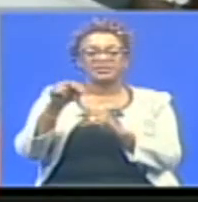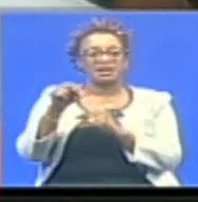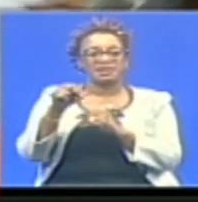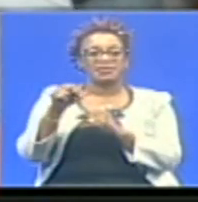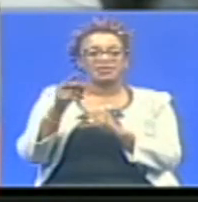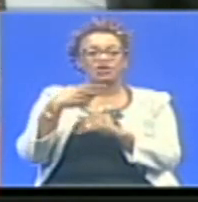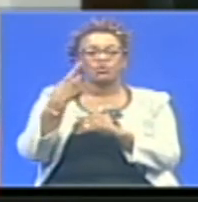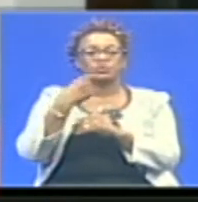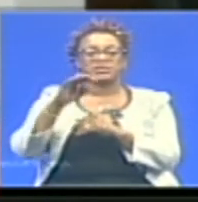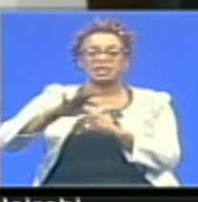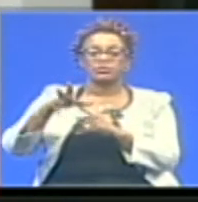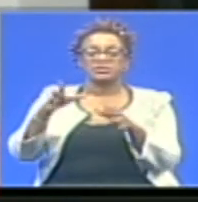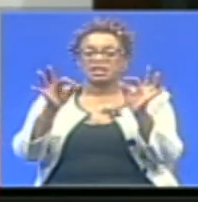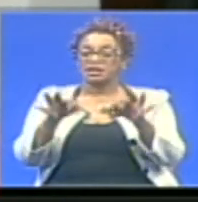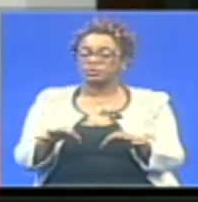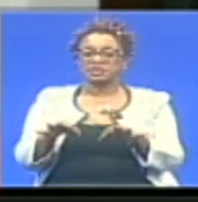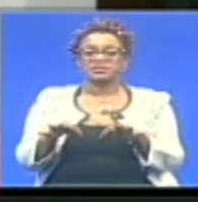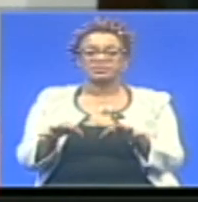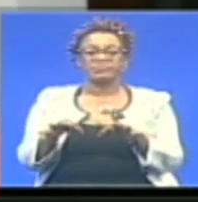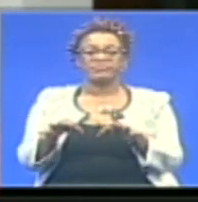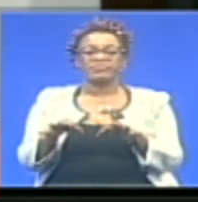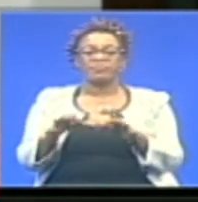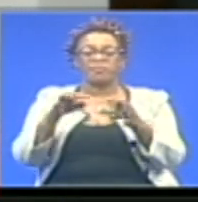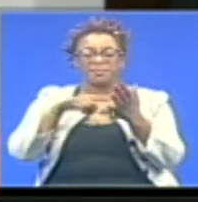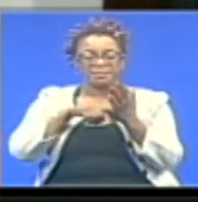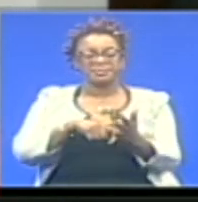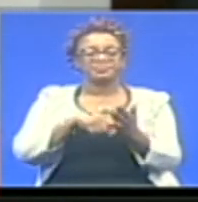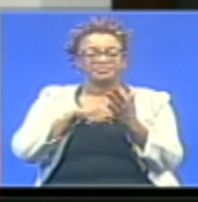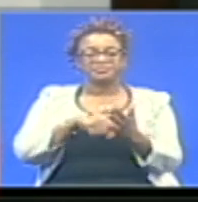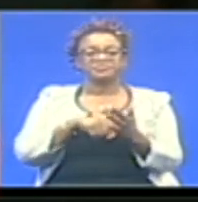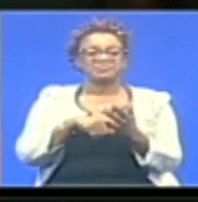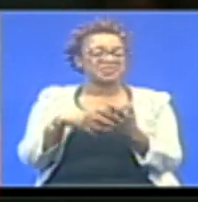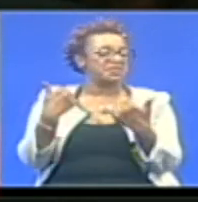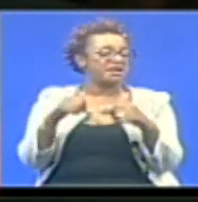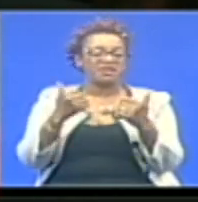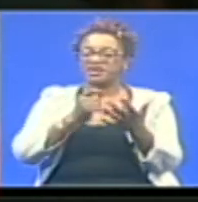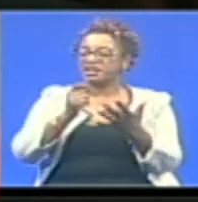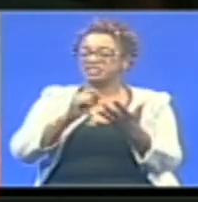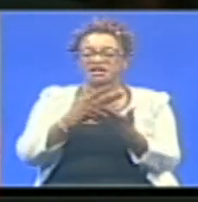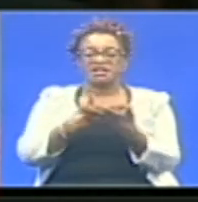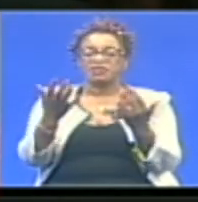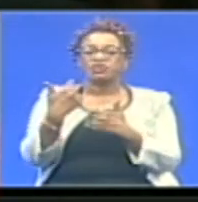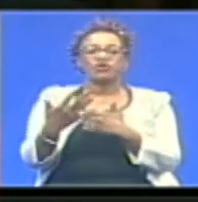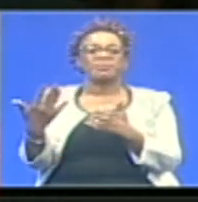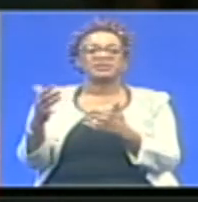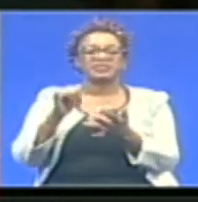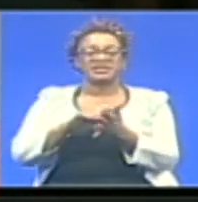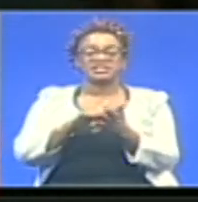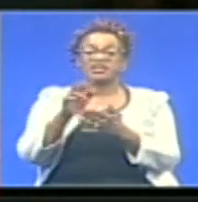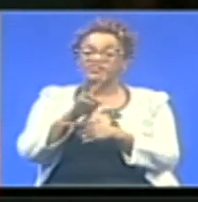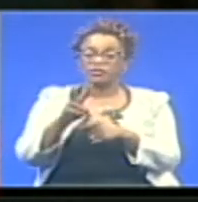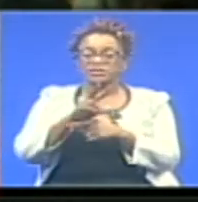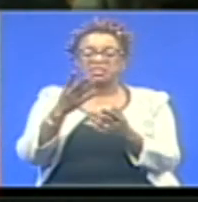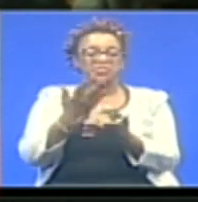is also the county accountant, insisted that he had not written the documents that included vouchers, saying they had been